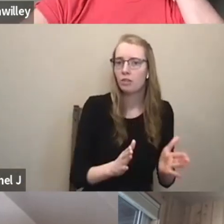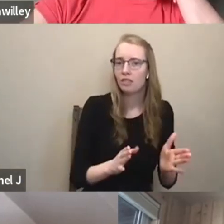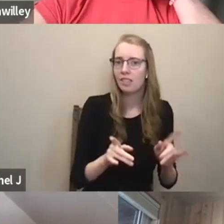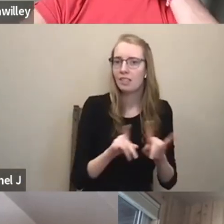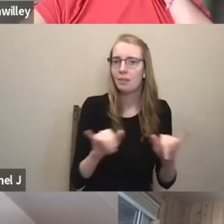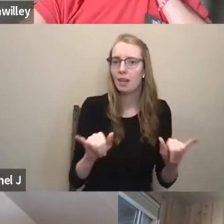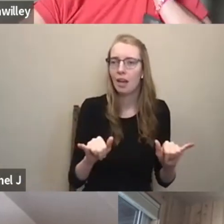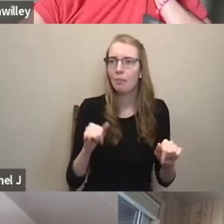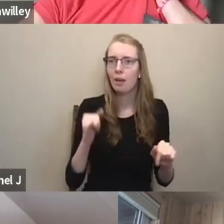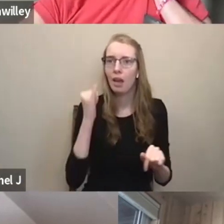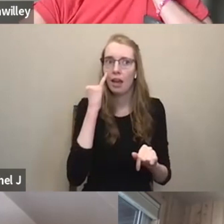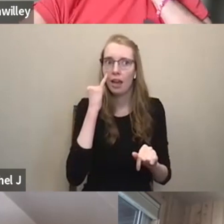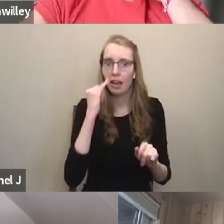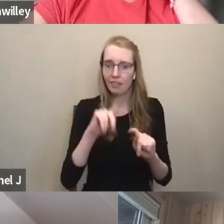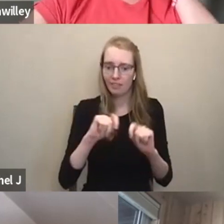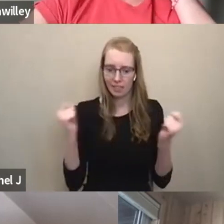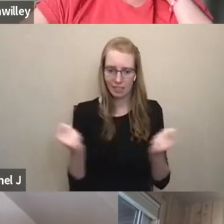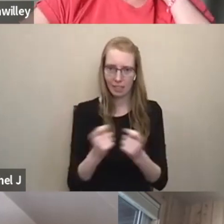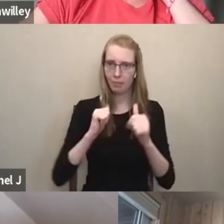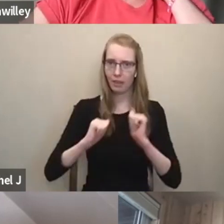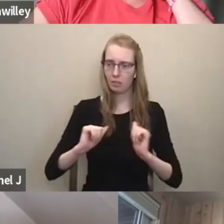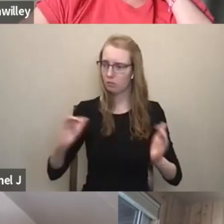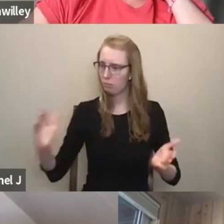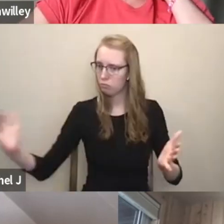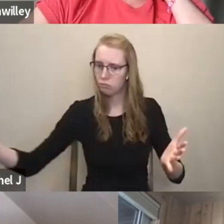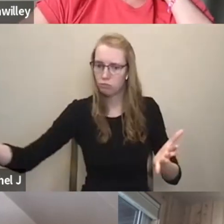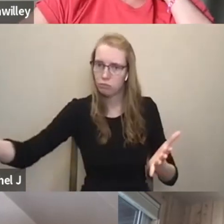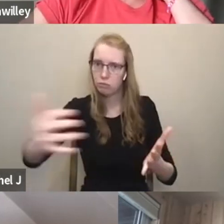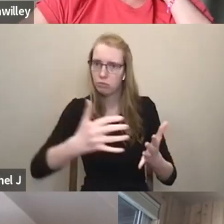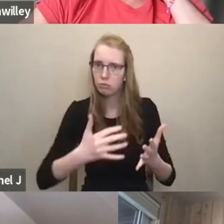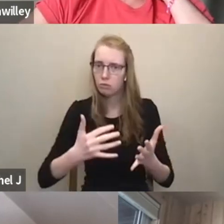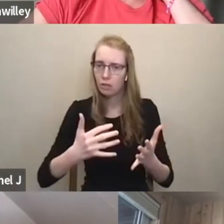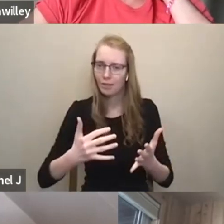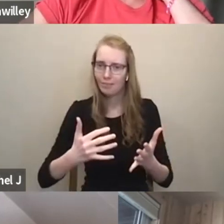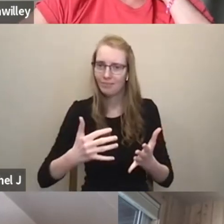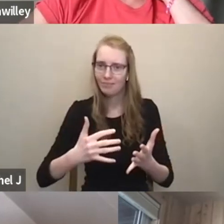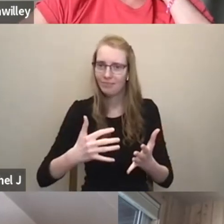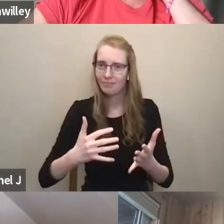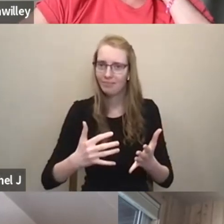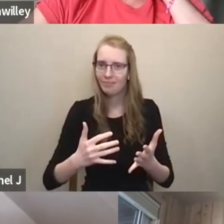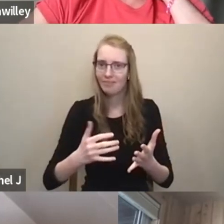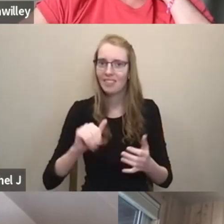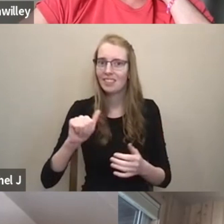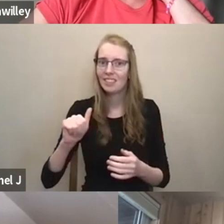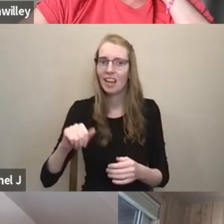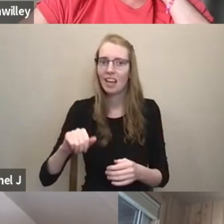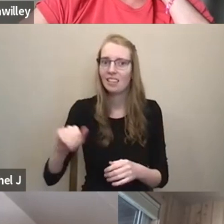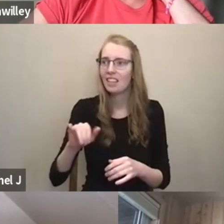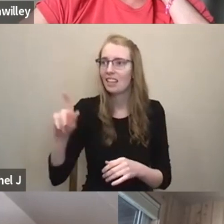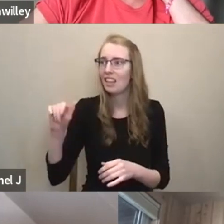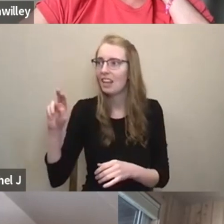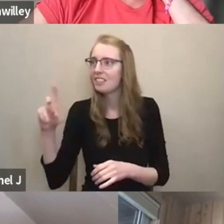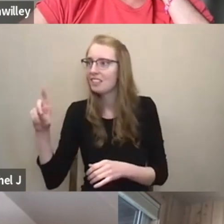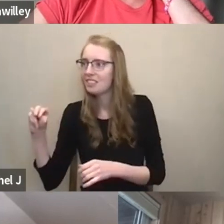together of actors, it's, as Leon described, it's a whole Rubik's Cube of considerations. And